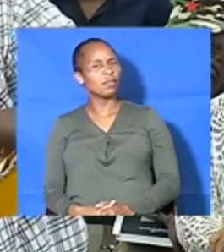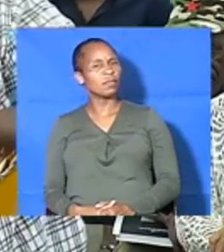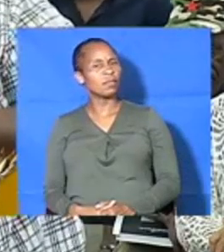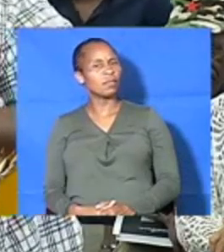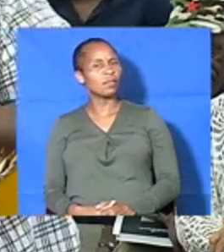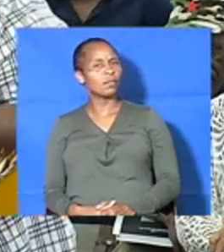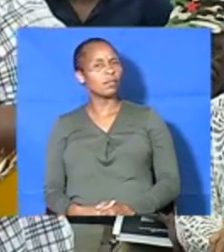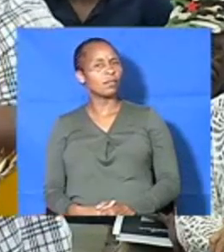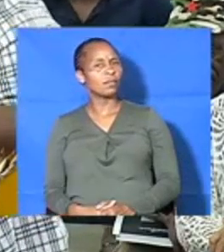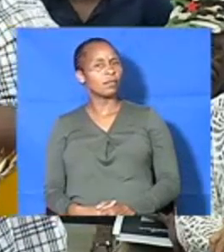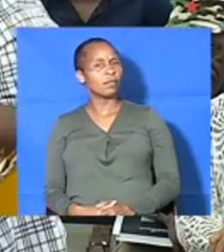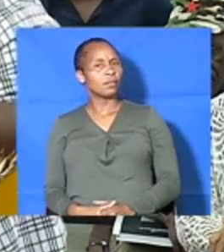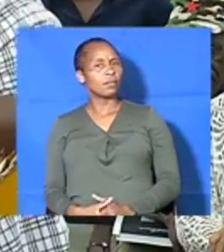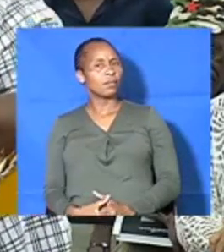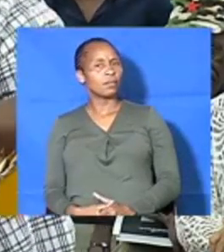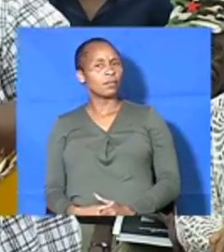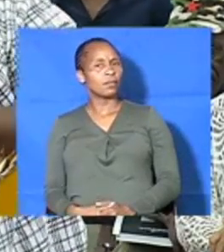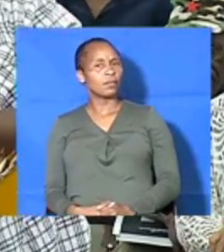accessed healthcare services.